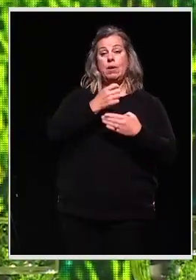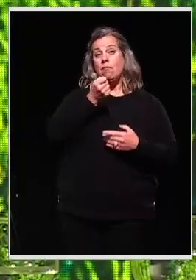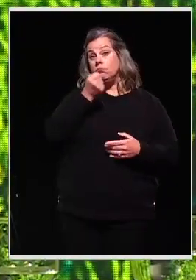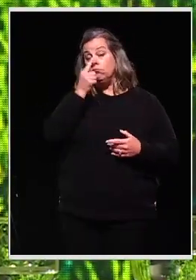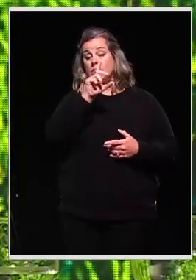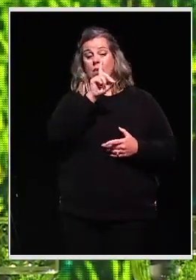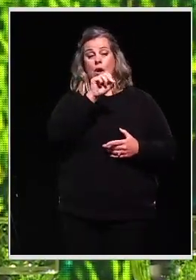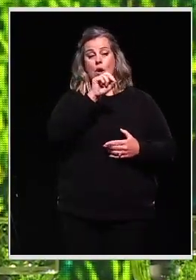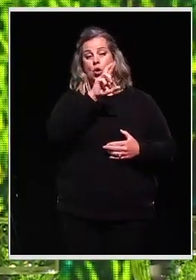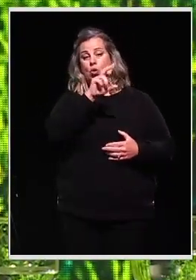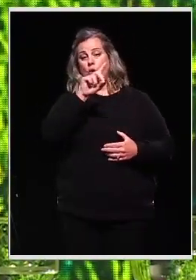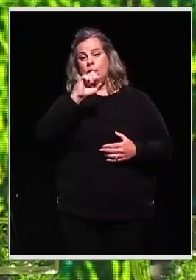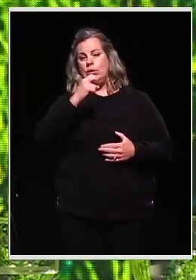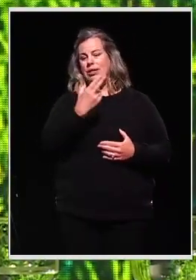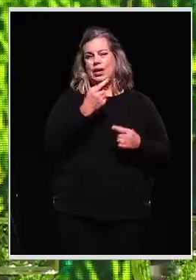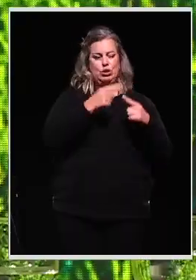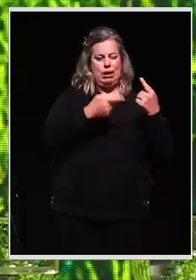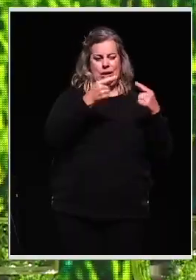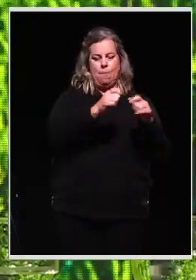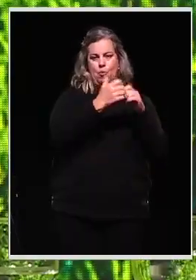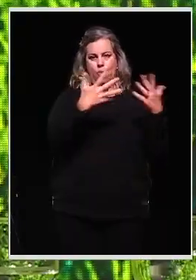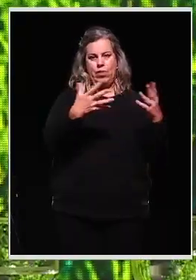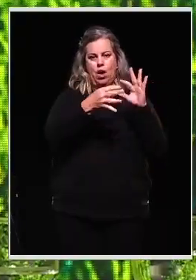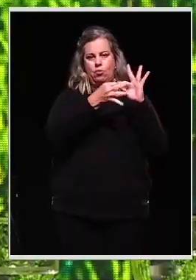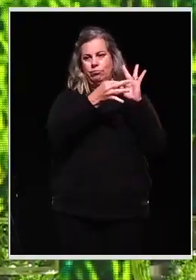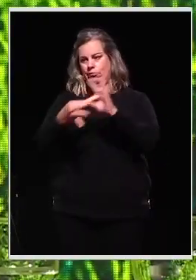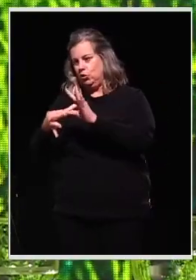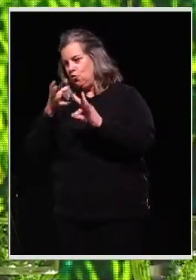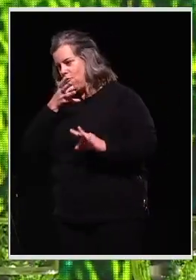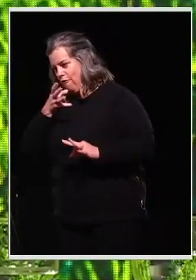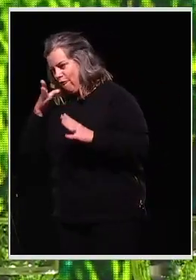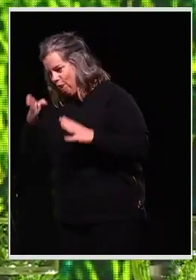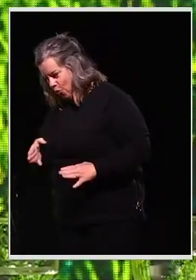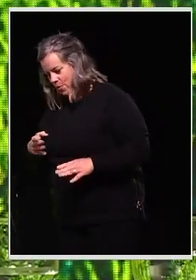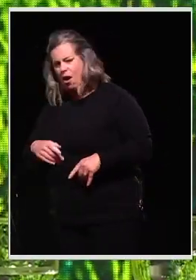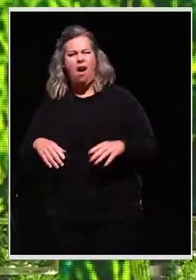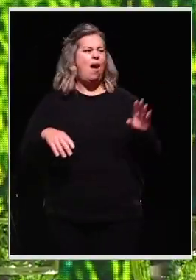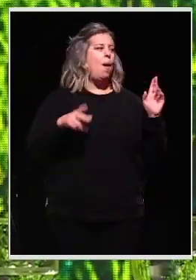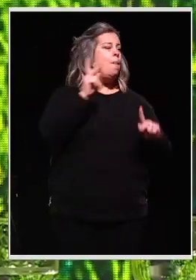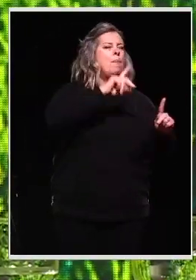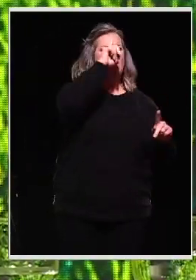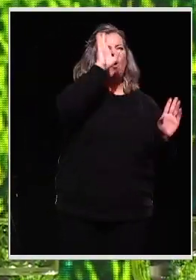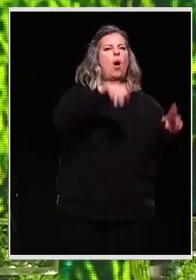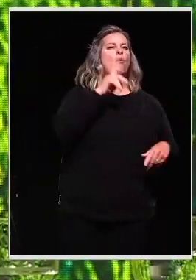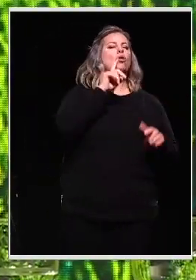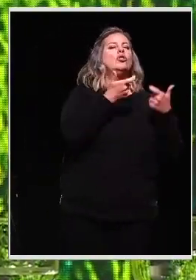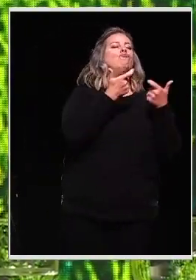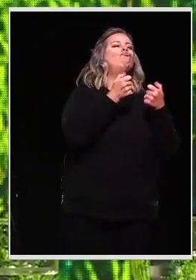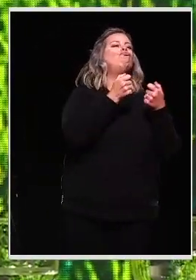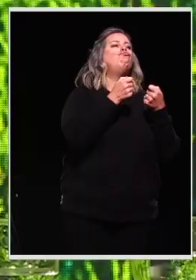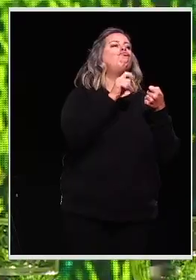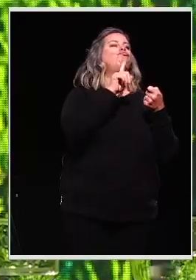come without a farmer connected to it. But sometimes we think, oh, well, look, I'll just dial up the phone and here comes